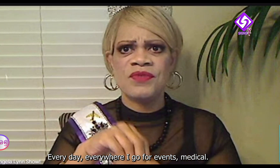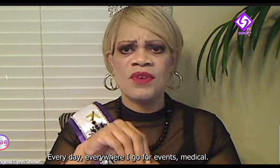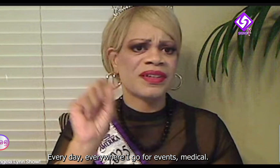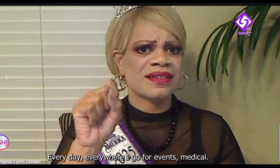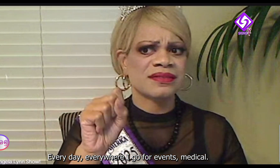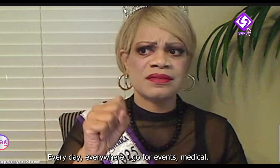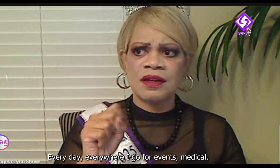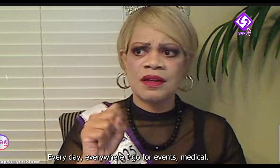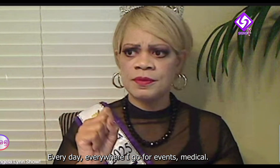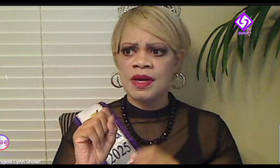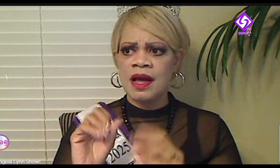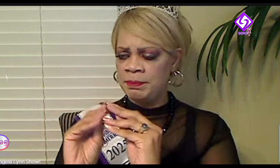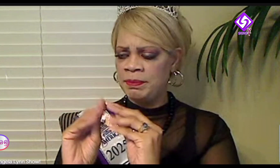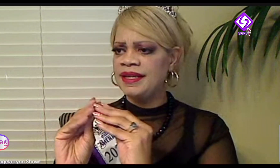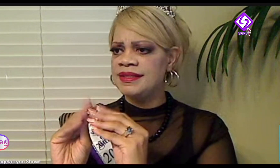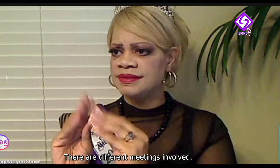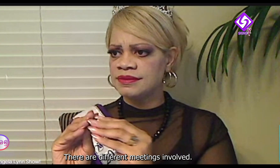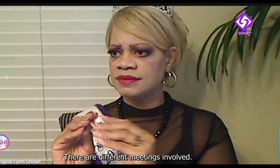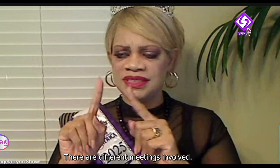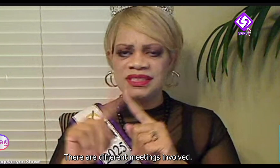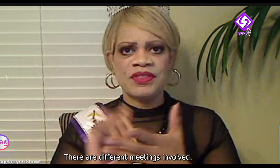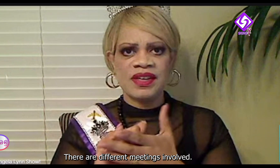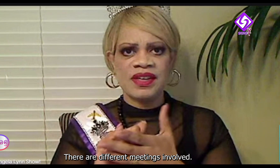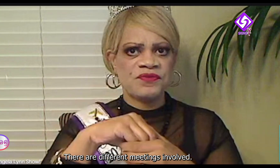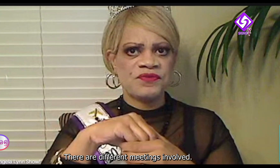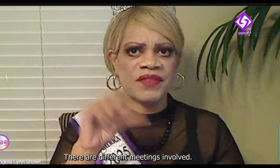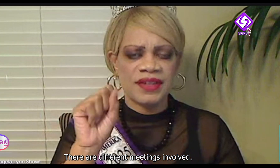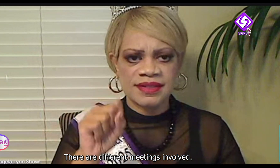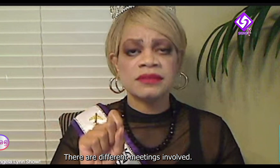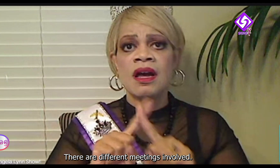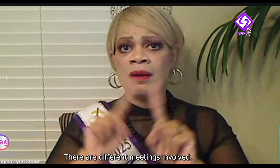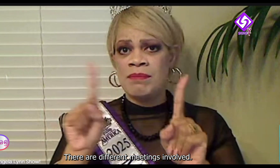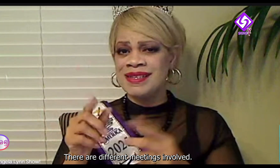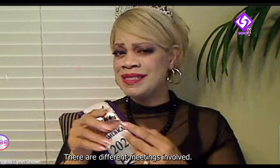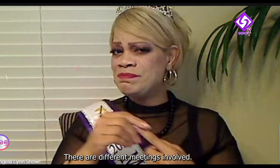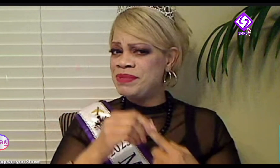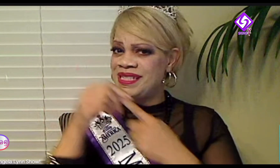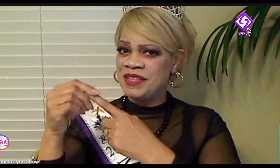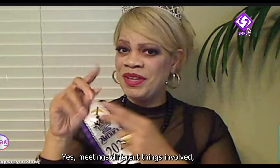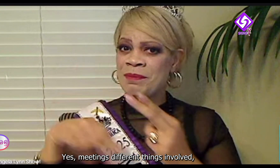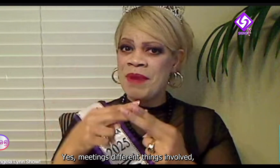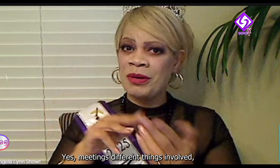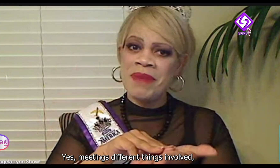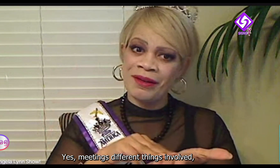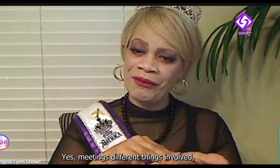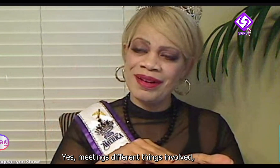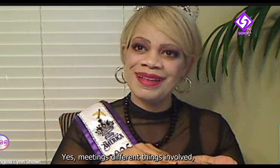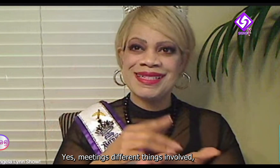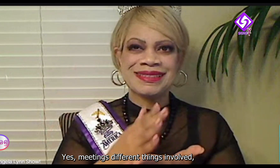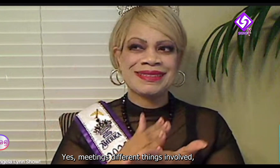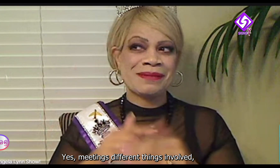for events, medical. There are different meetings involved. Yes,